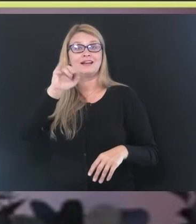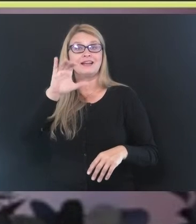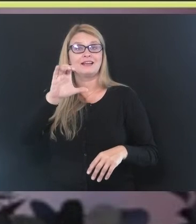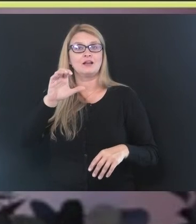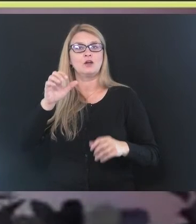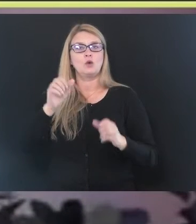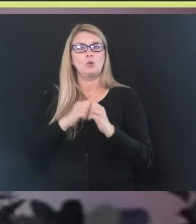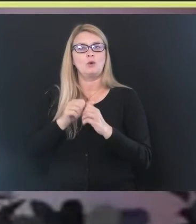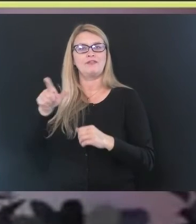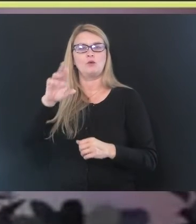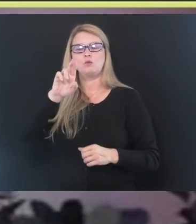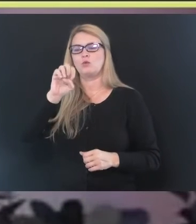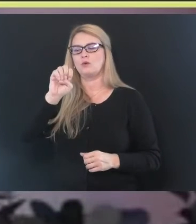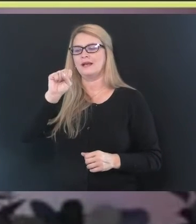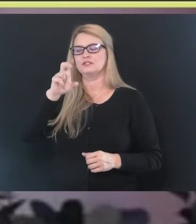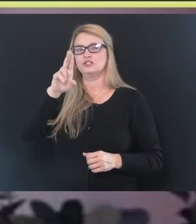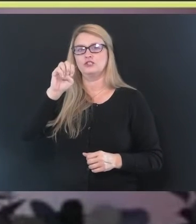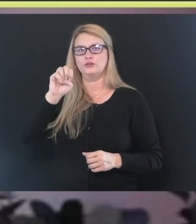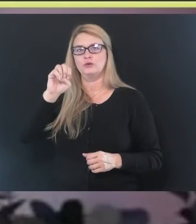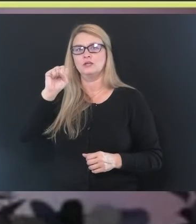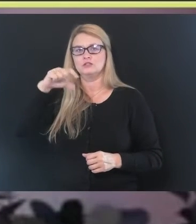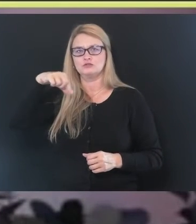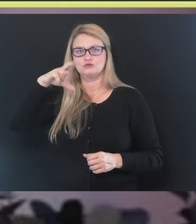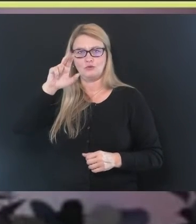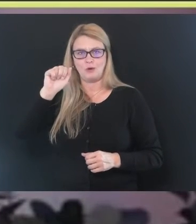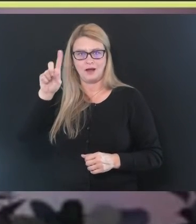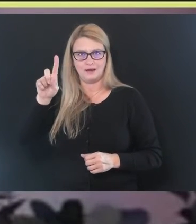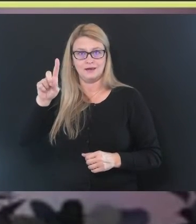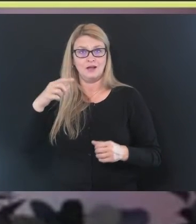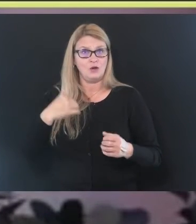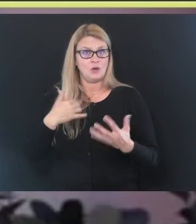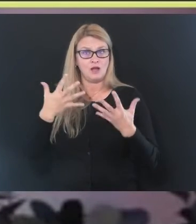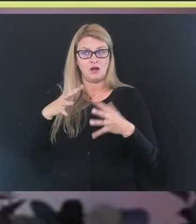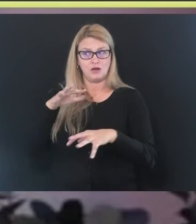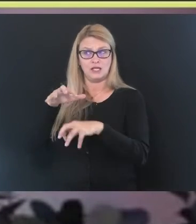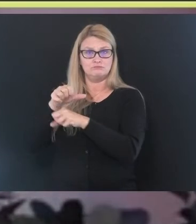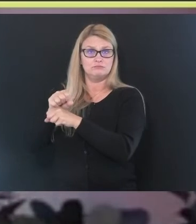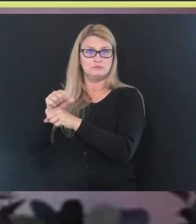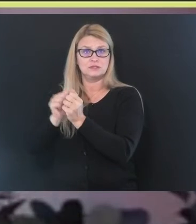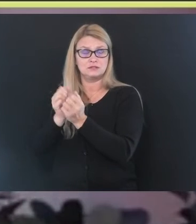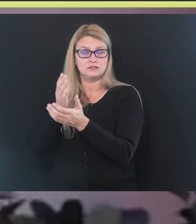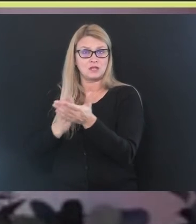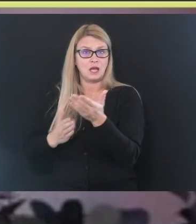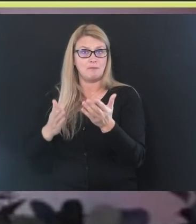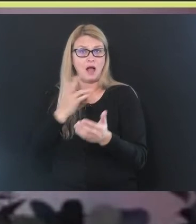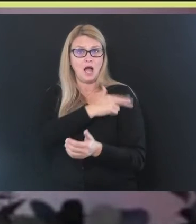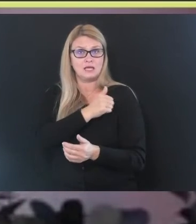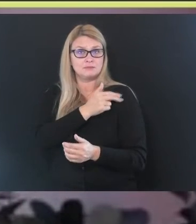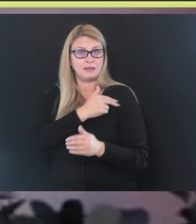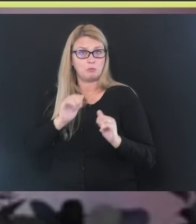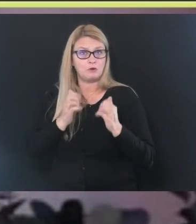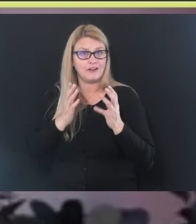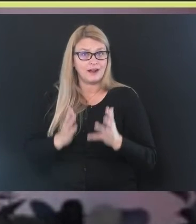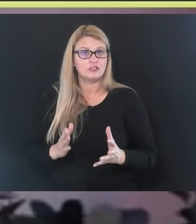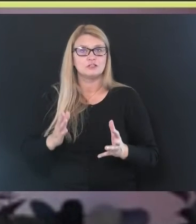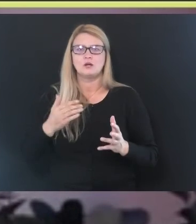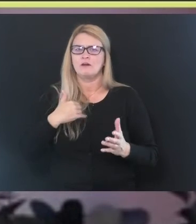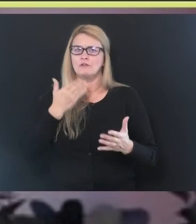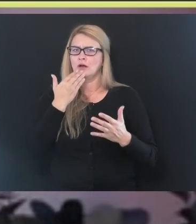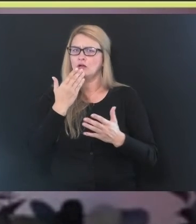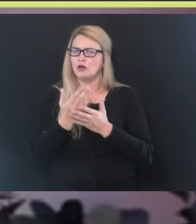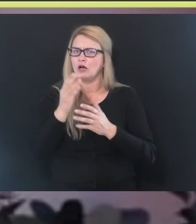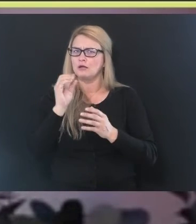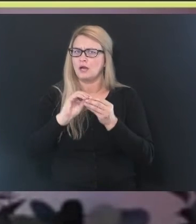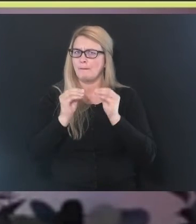emergency shelter community center, and we were able to vaccinate pre-hospital providers. We had a wonderful turnout. We were able